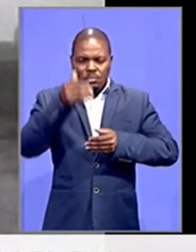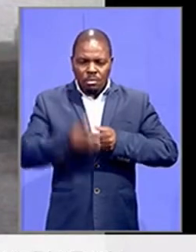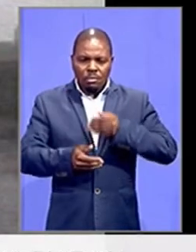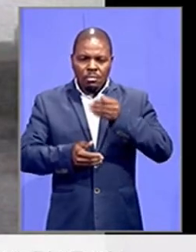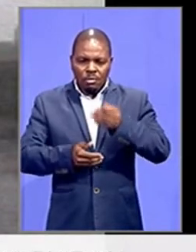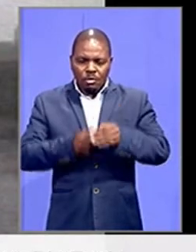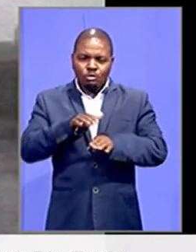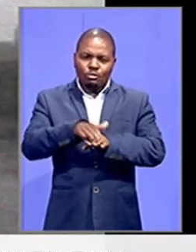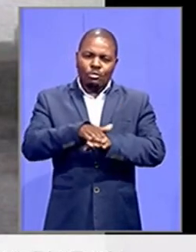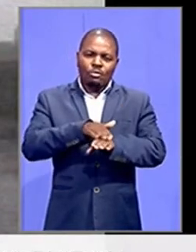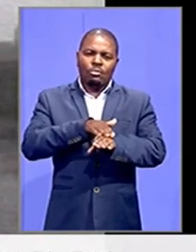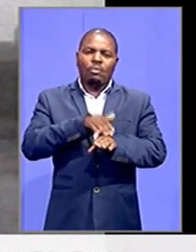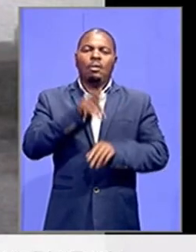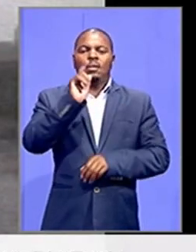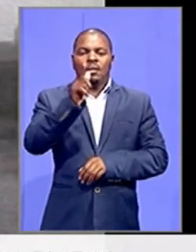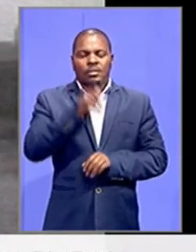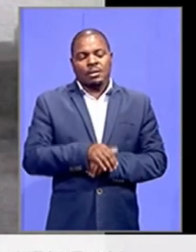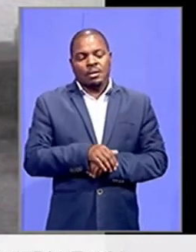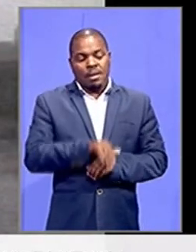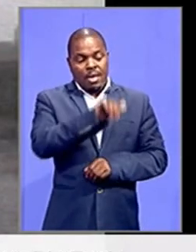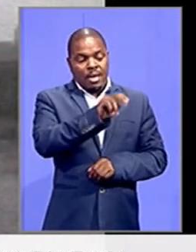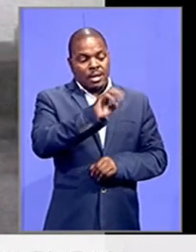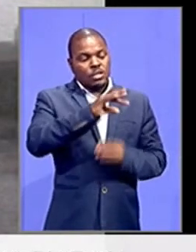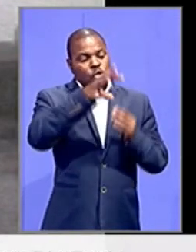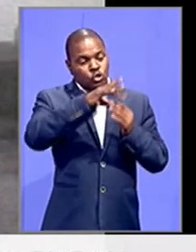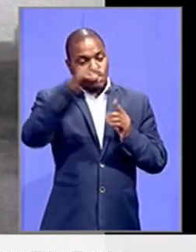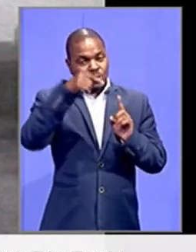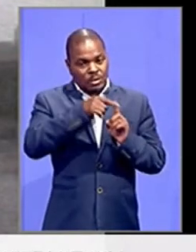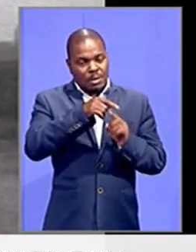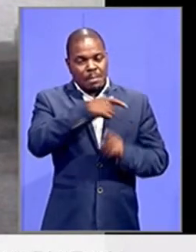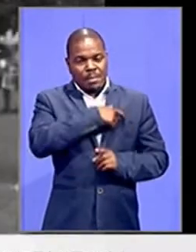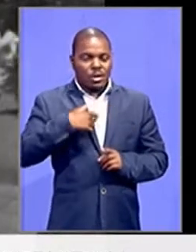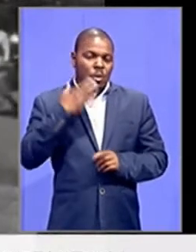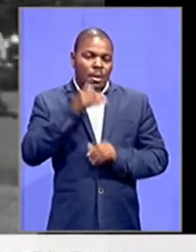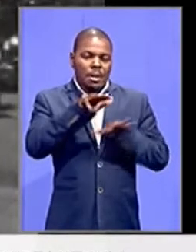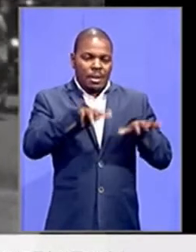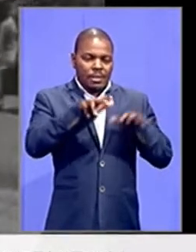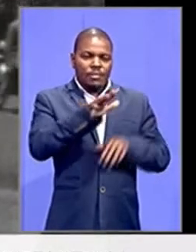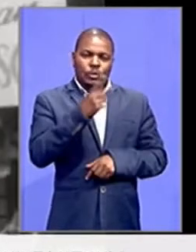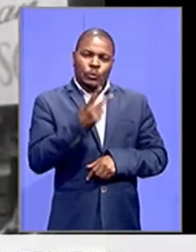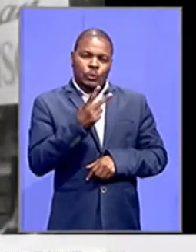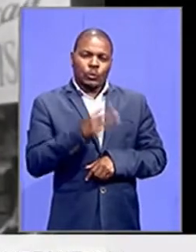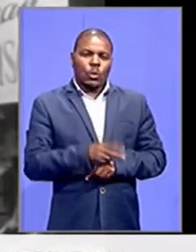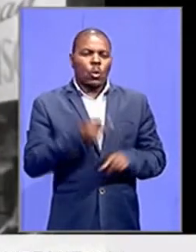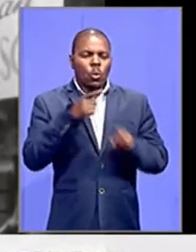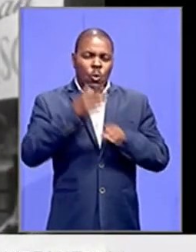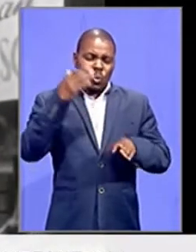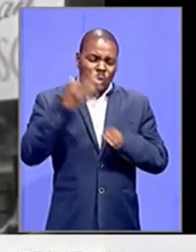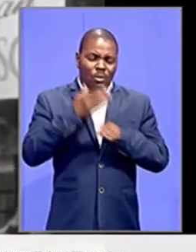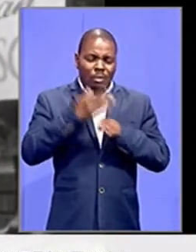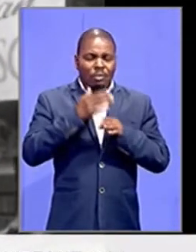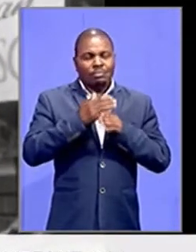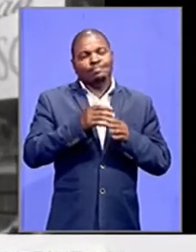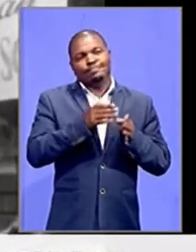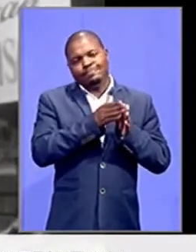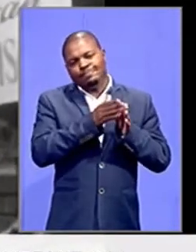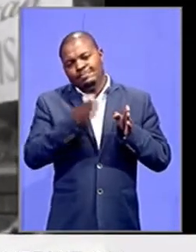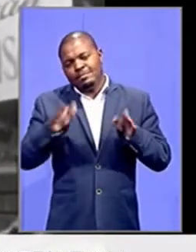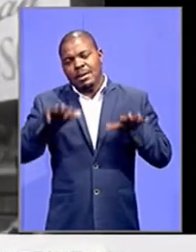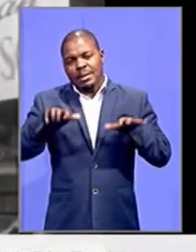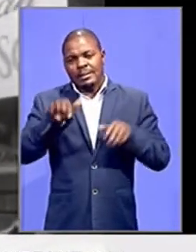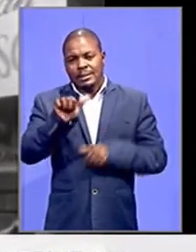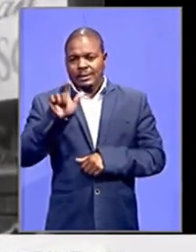a tlhophiwa go nna presidente ka karetso ya ANC ka 1952 e leng maemo a ka katletseng go fitla ka 1967